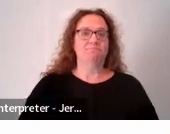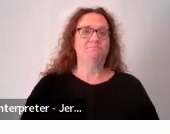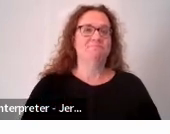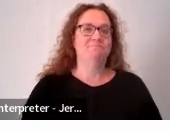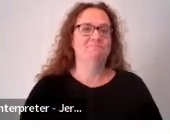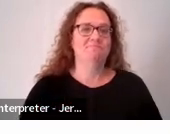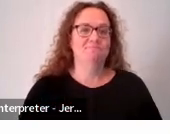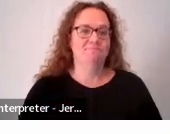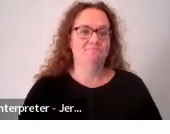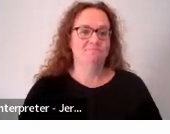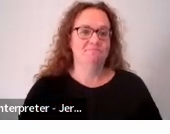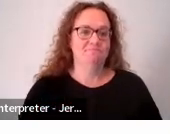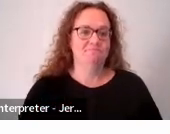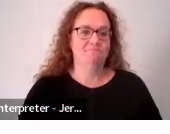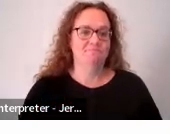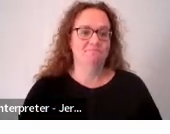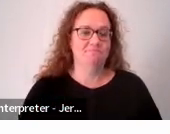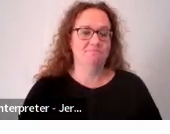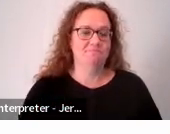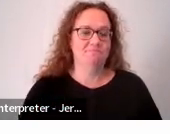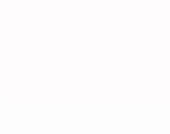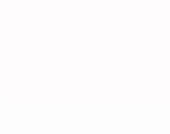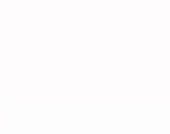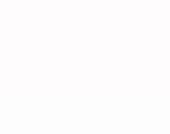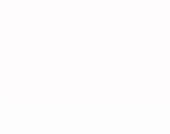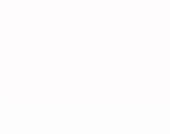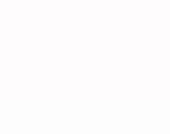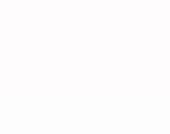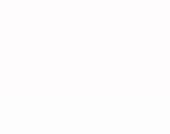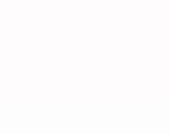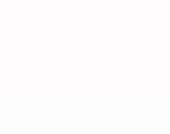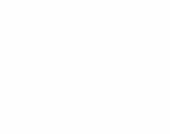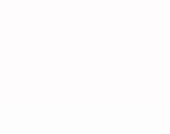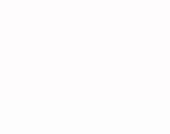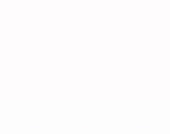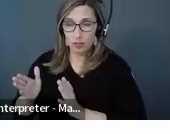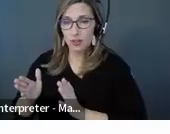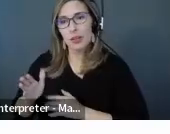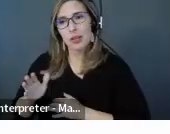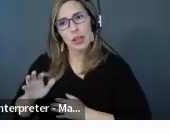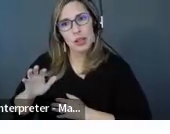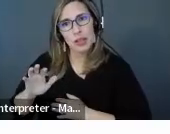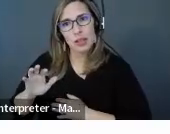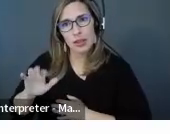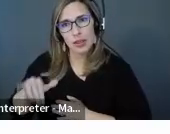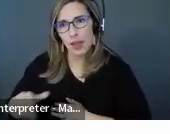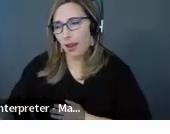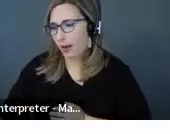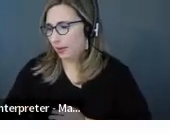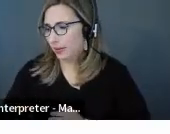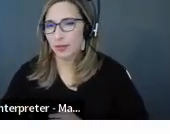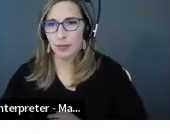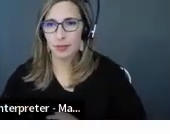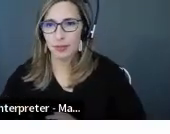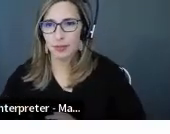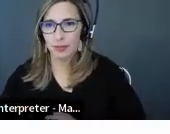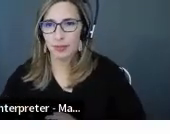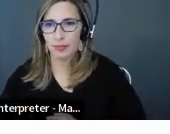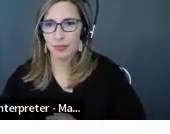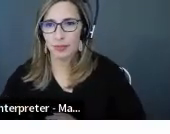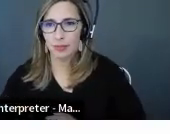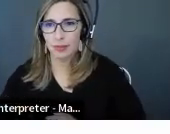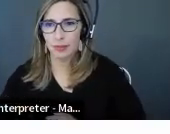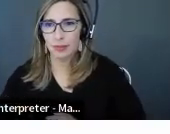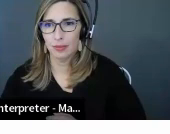quality improvement strategy, which is what I've been presenting on, that is largely, not entirely, the same as it is for the other